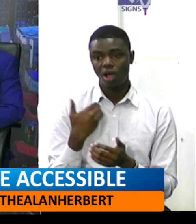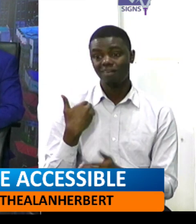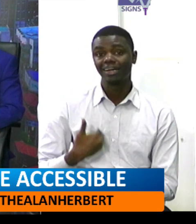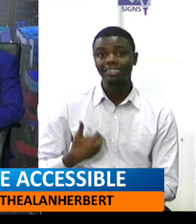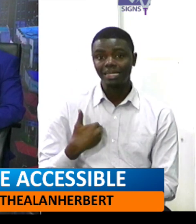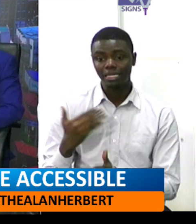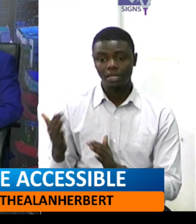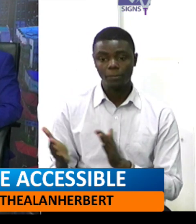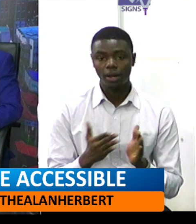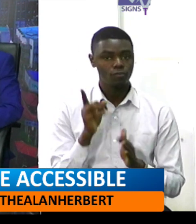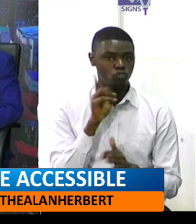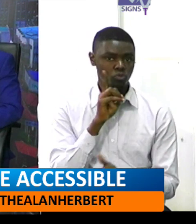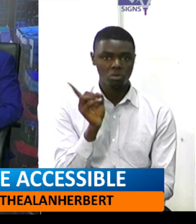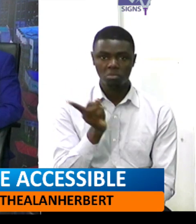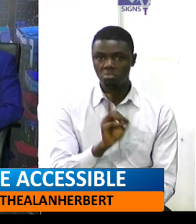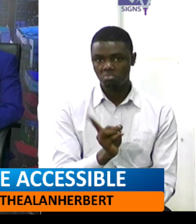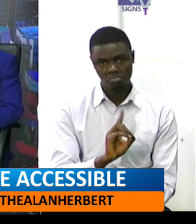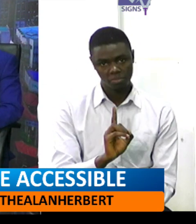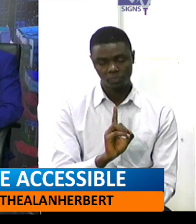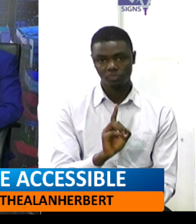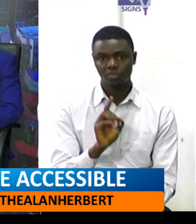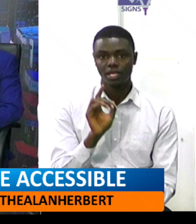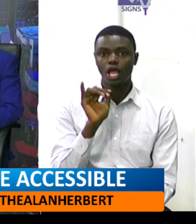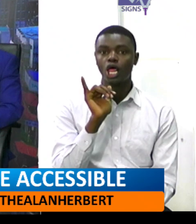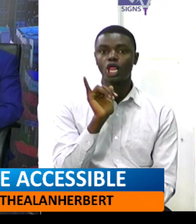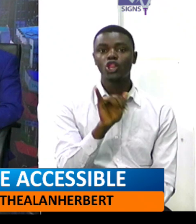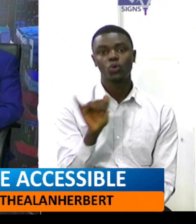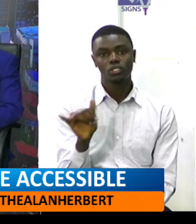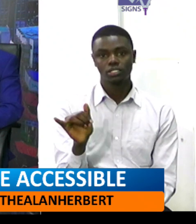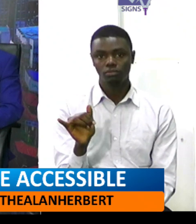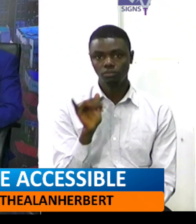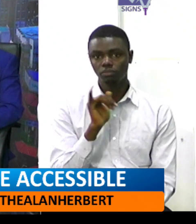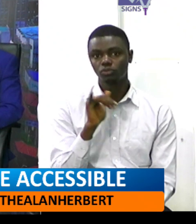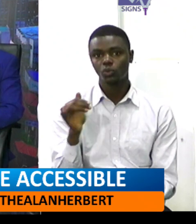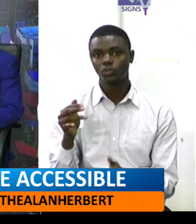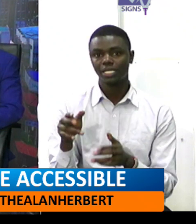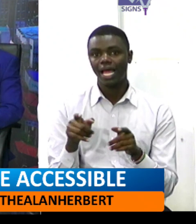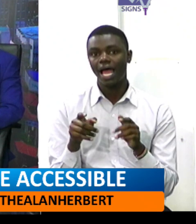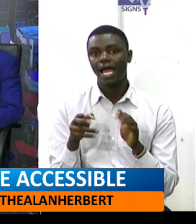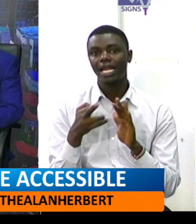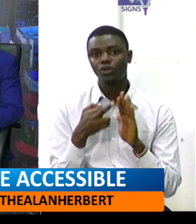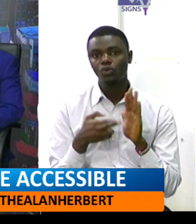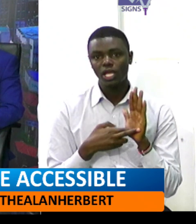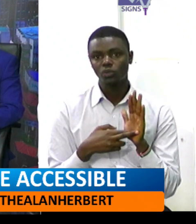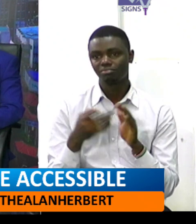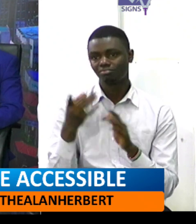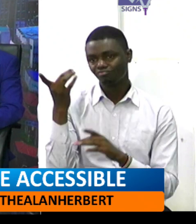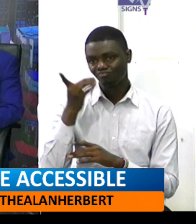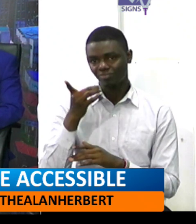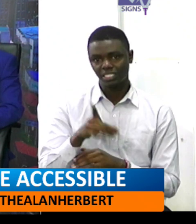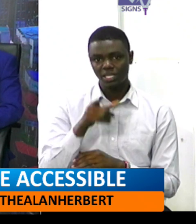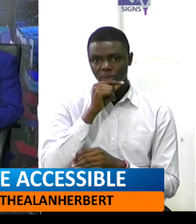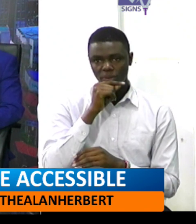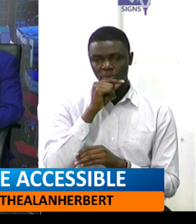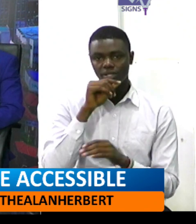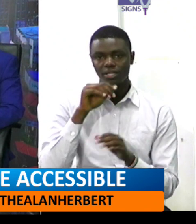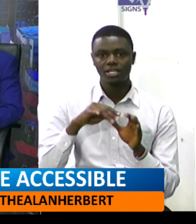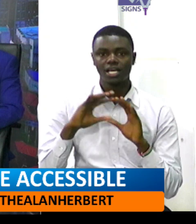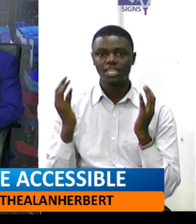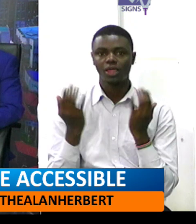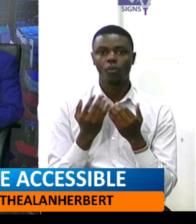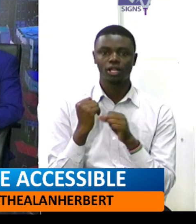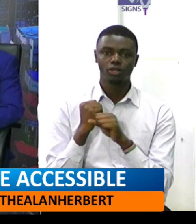is planned for tomorrow. So that those regulations are designed all over the world